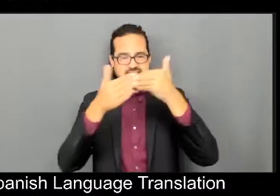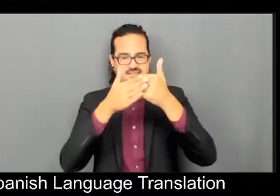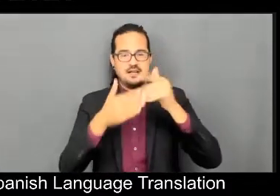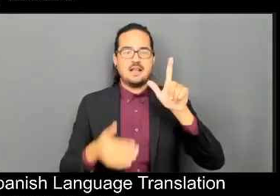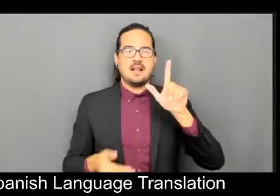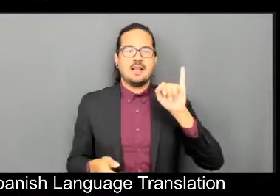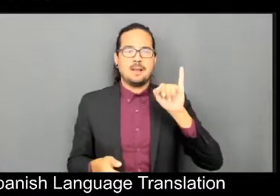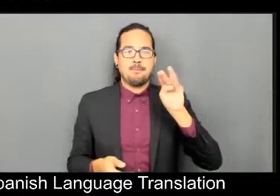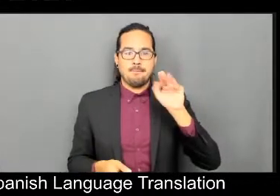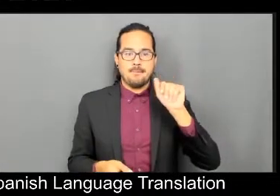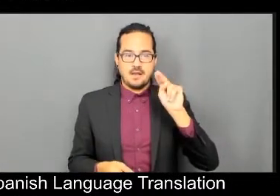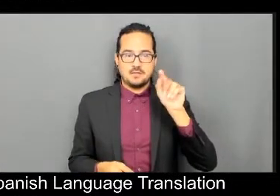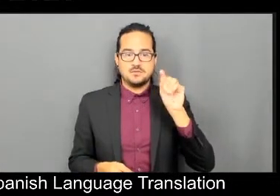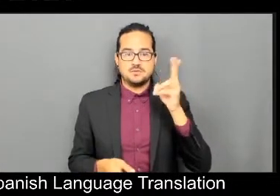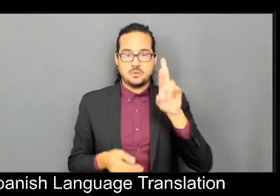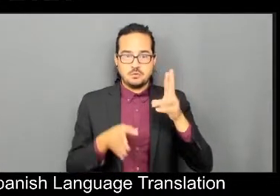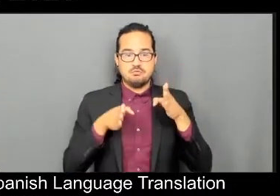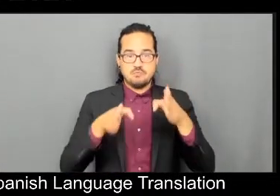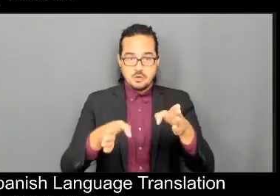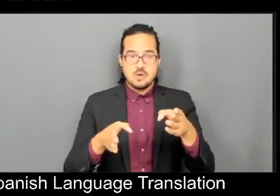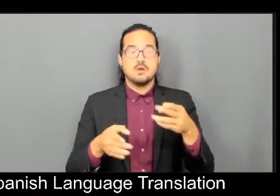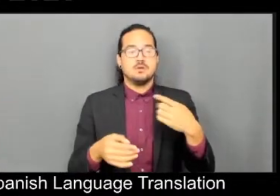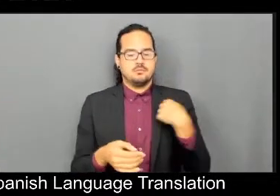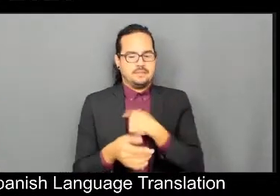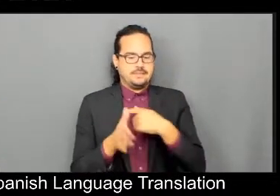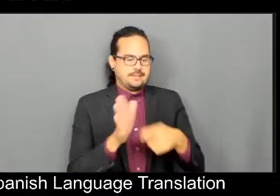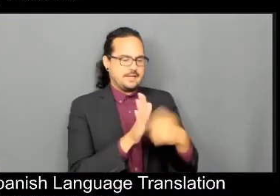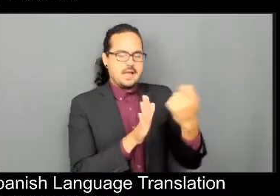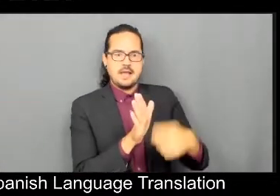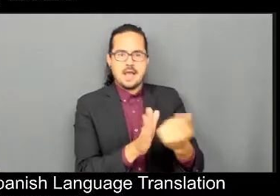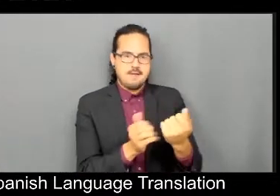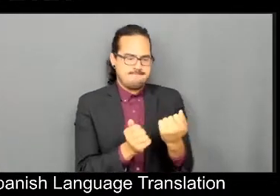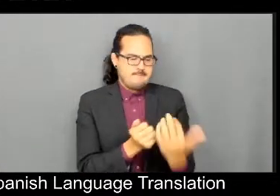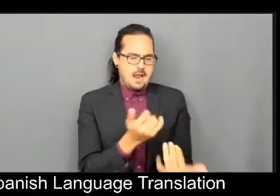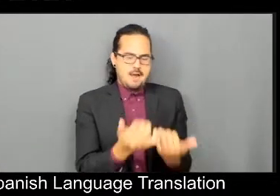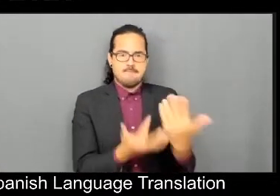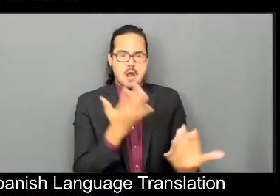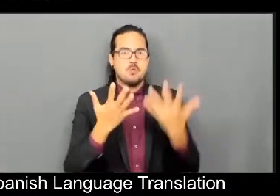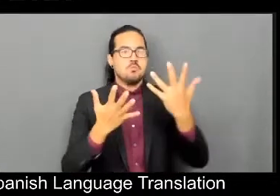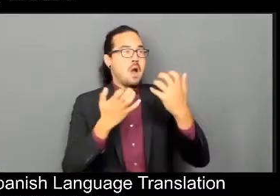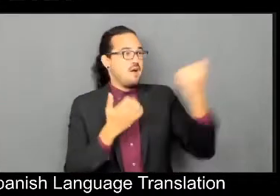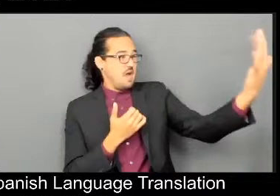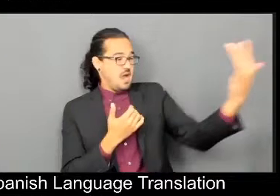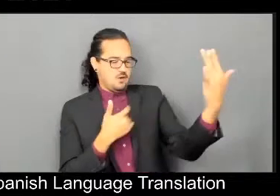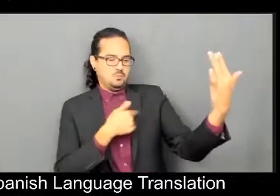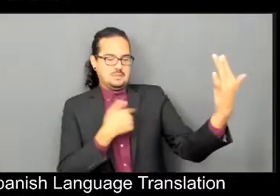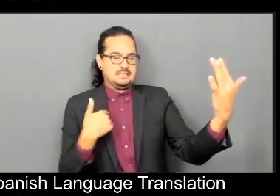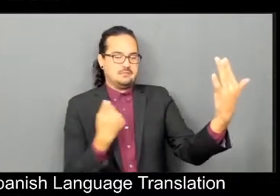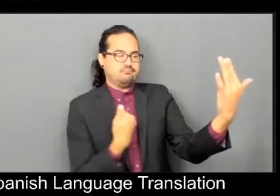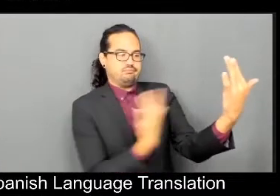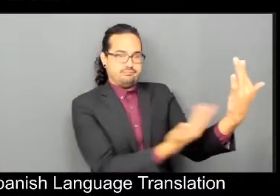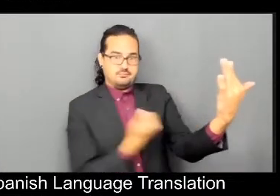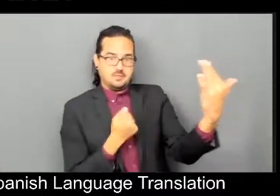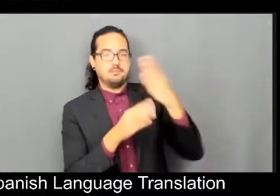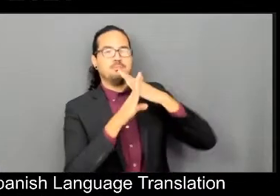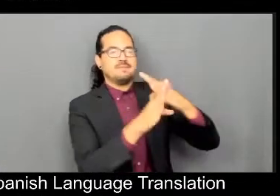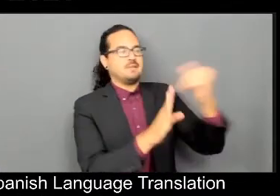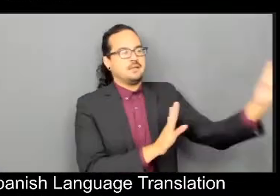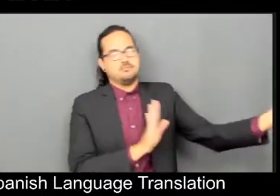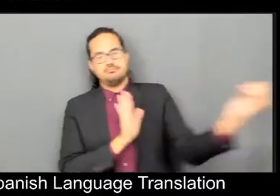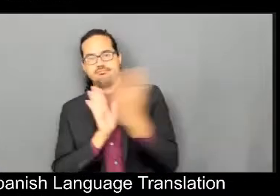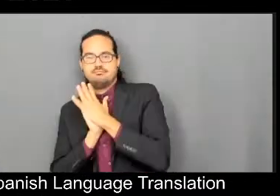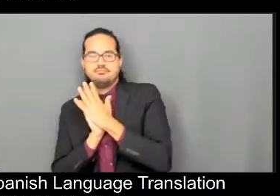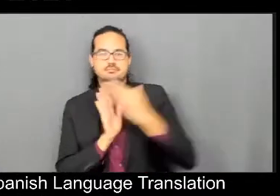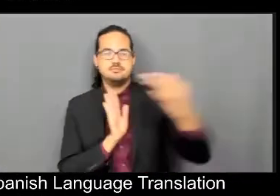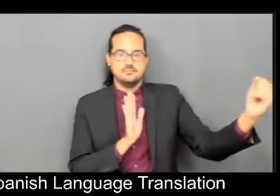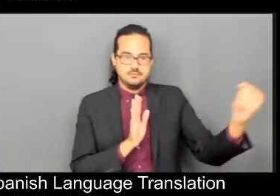to eliminate the fuels against our control line, and it's for the now and for the future, okay? Because we do know